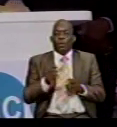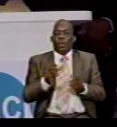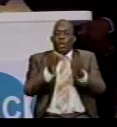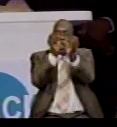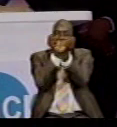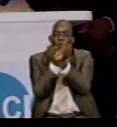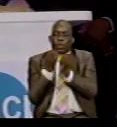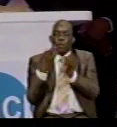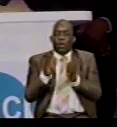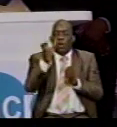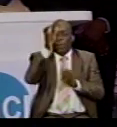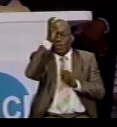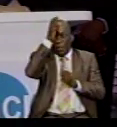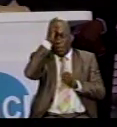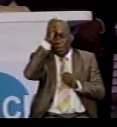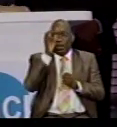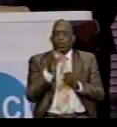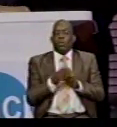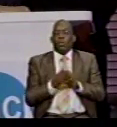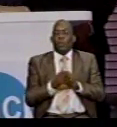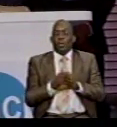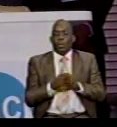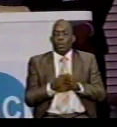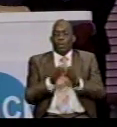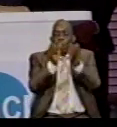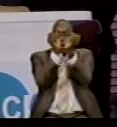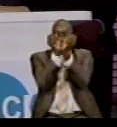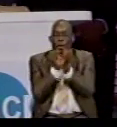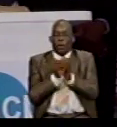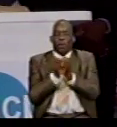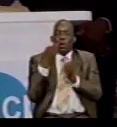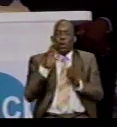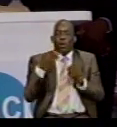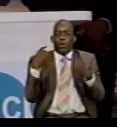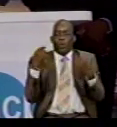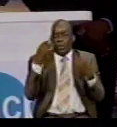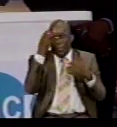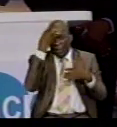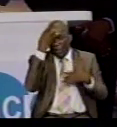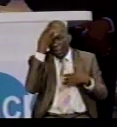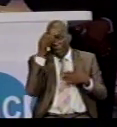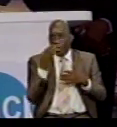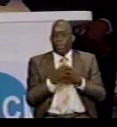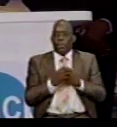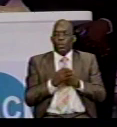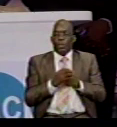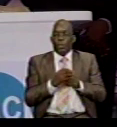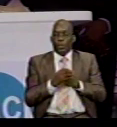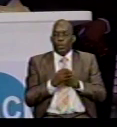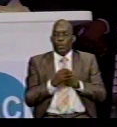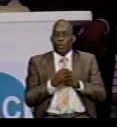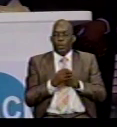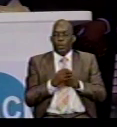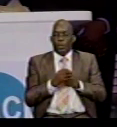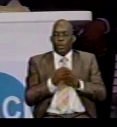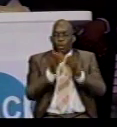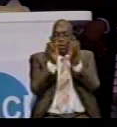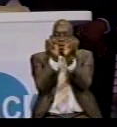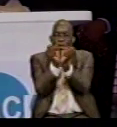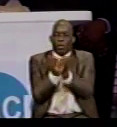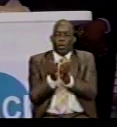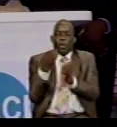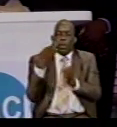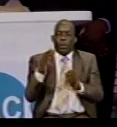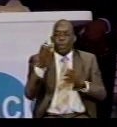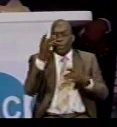Les captifs du captivity of sickness. Les captifs des maladies. Captivity of diseases.